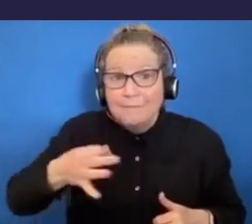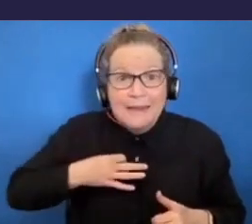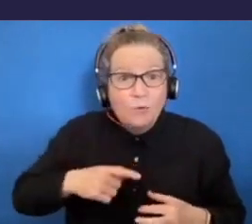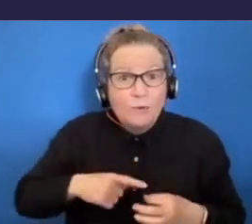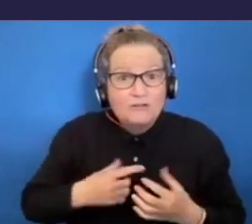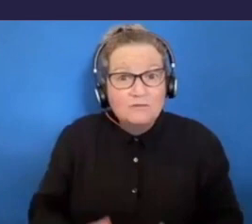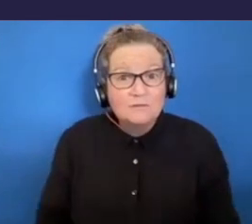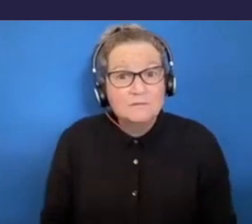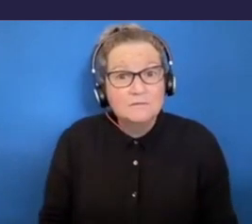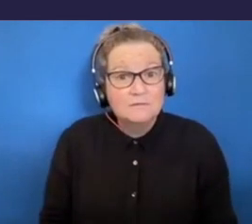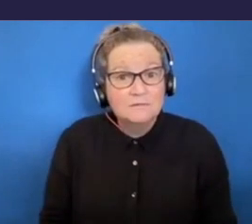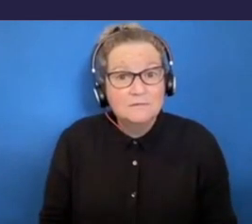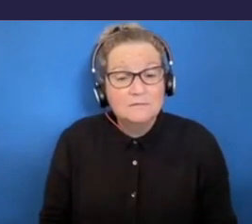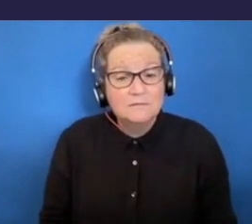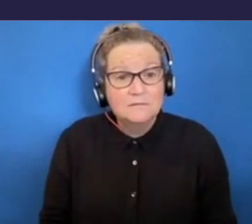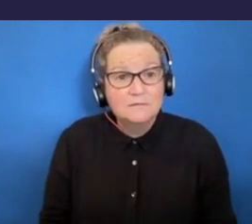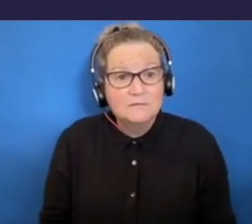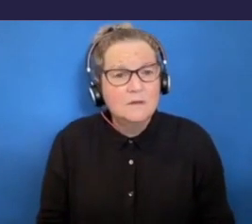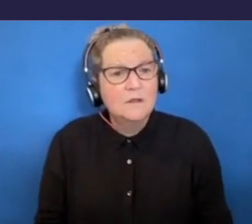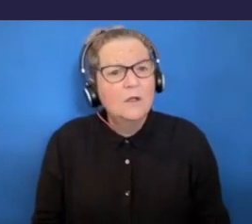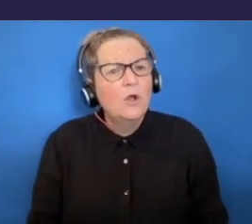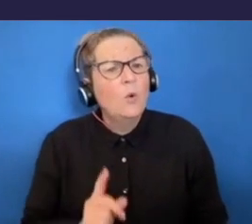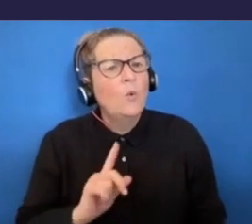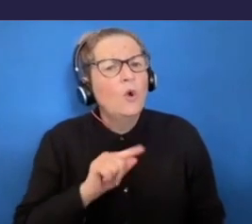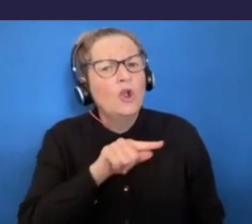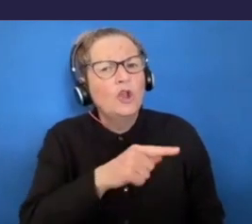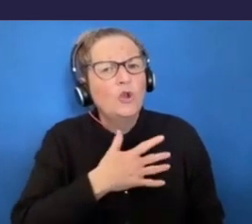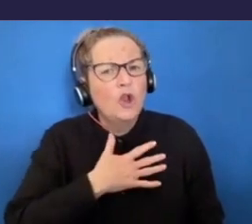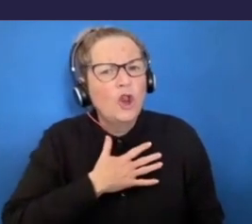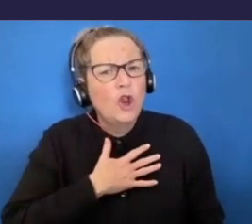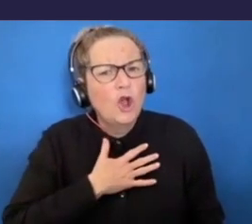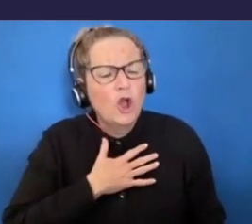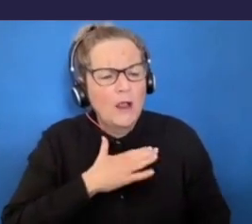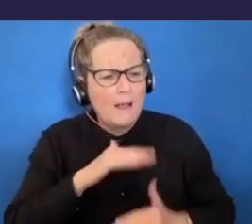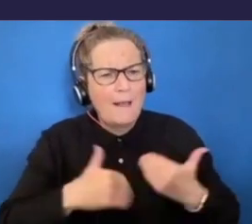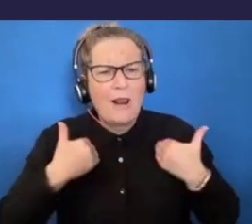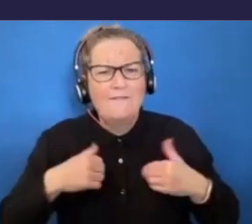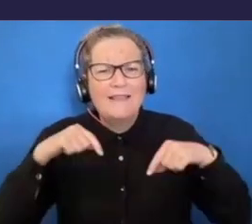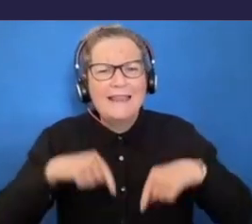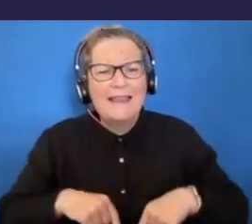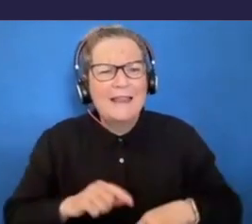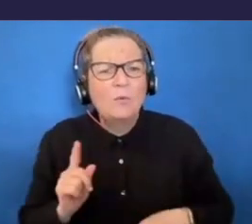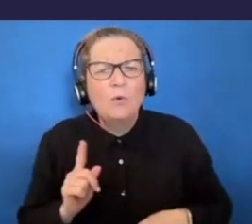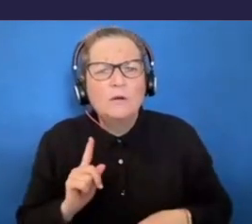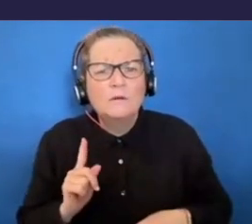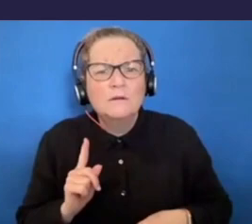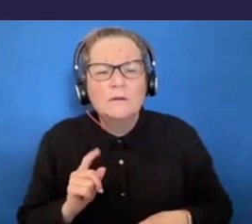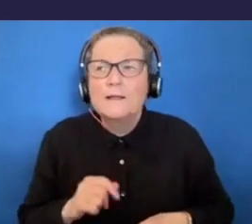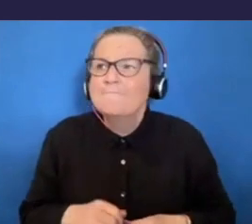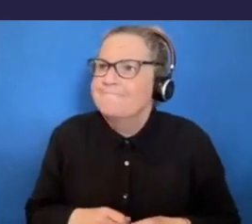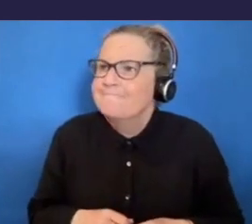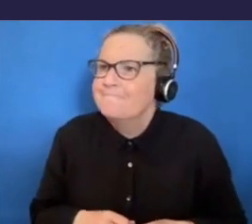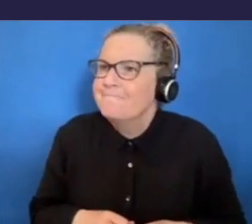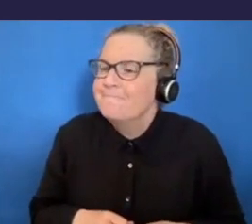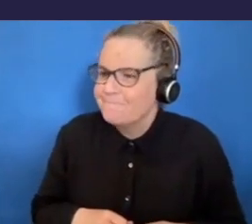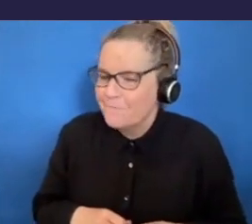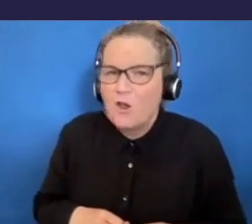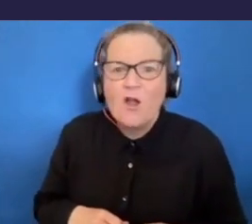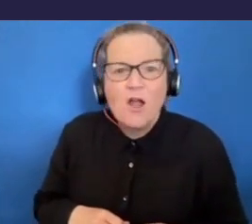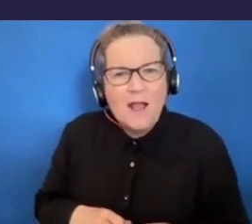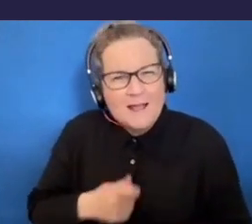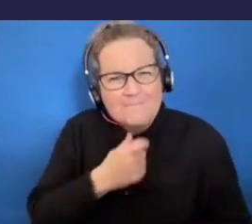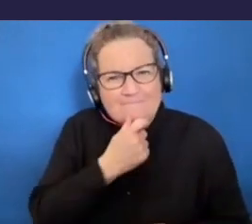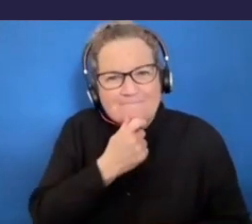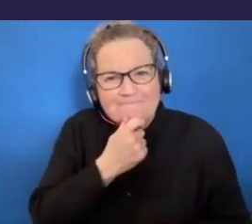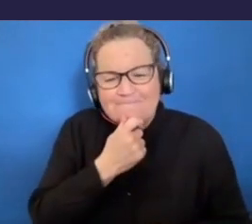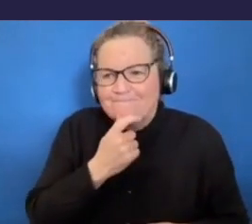What you like about living here? What do I like about living here? I will answer that question. What do